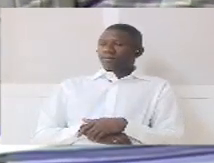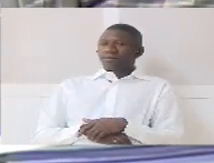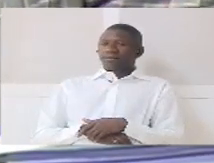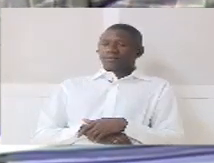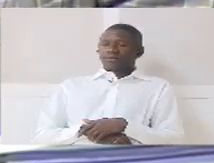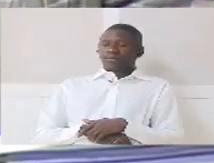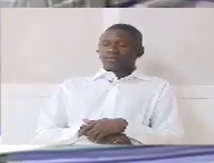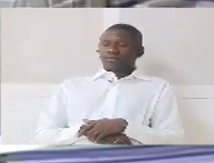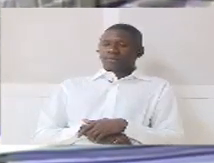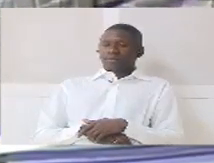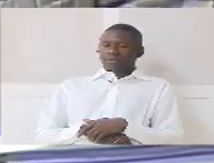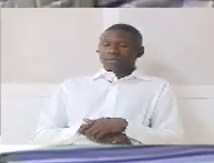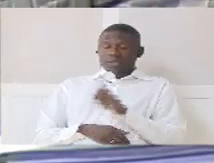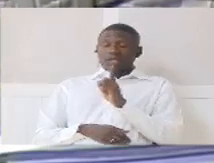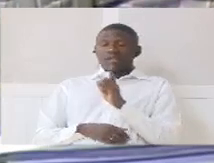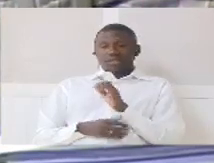that is exactly what I was driving at.